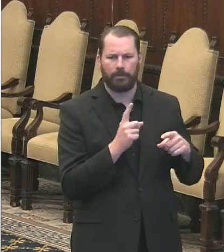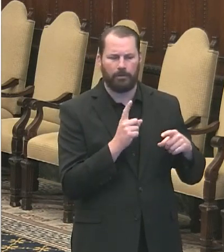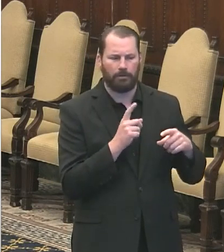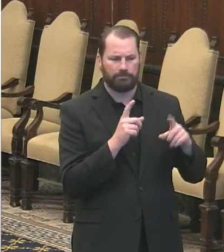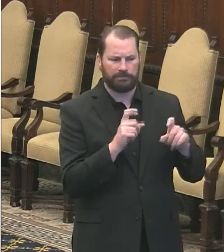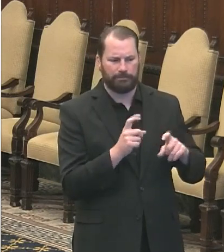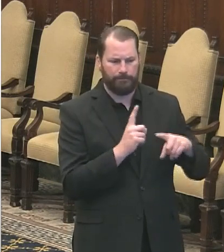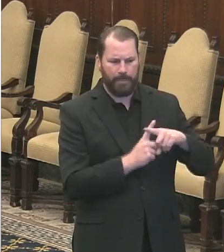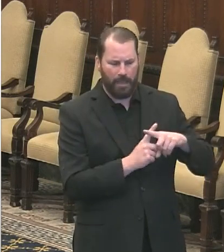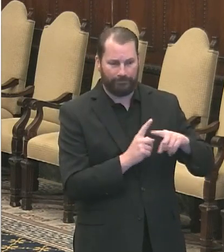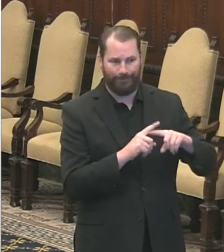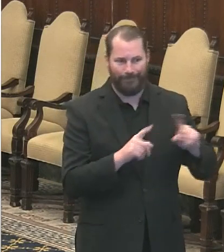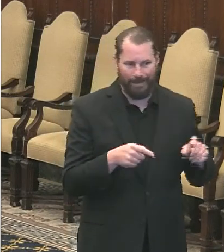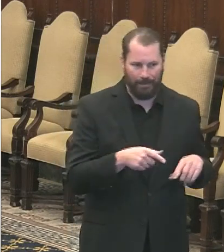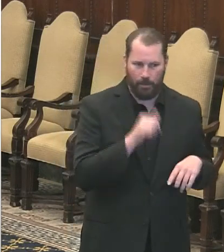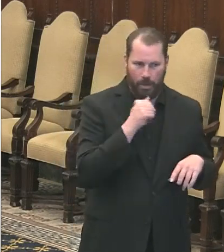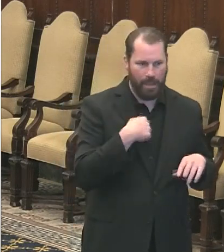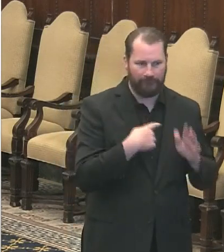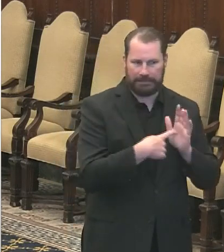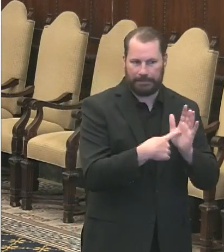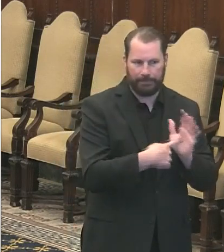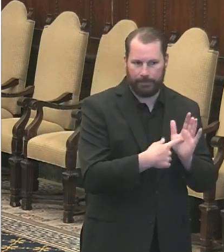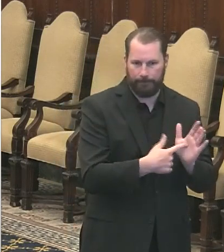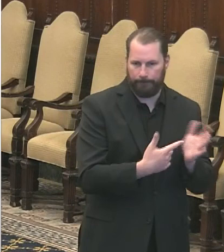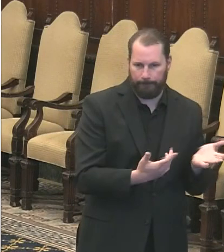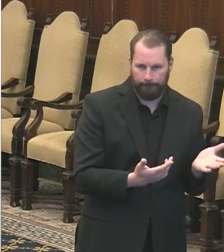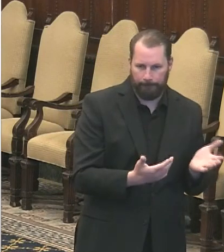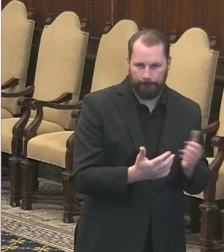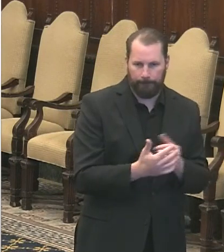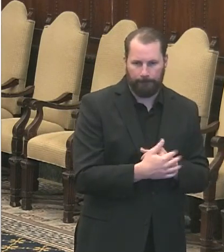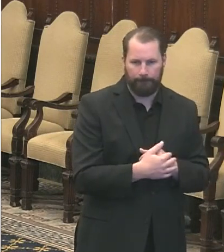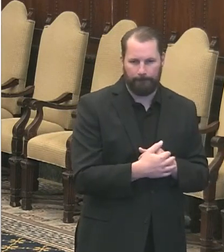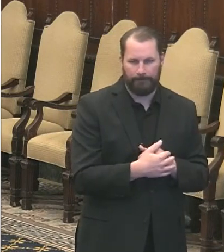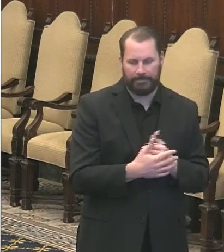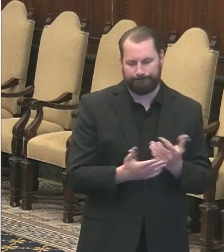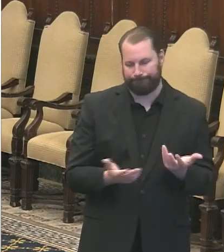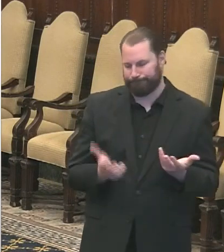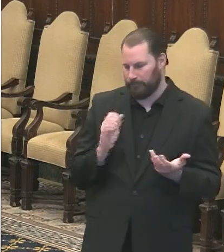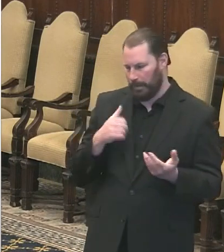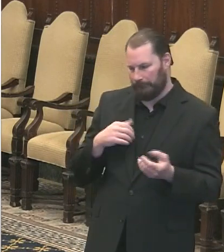exact numbers, but we can get them for you. Okay, great. All right, that's all. Thank you.